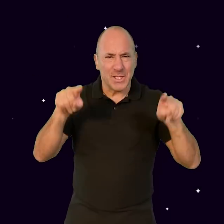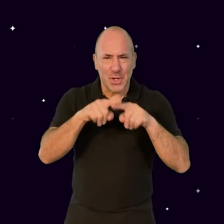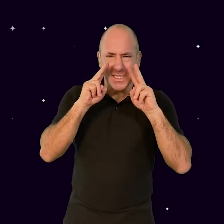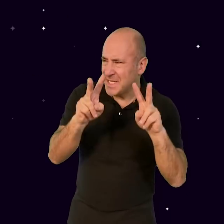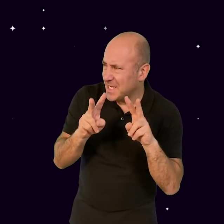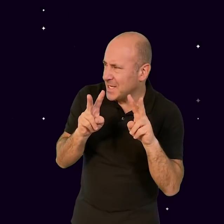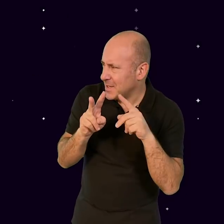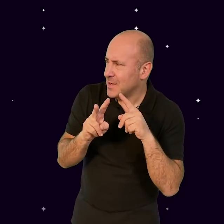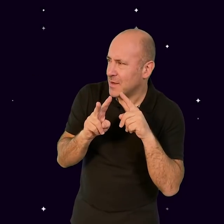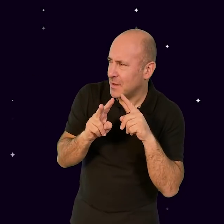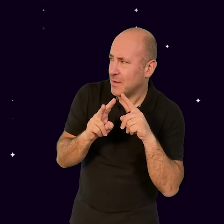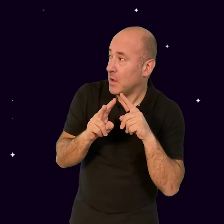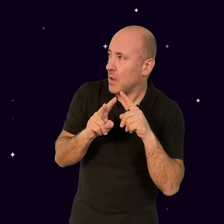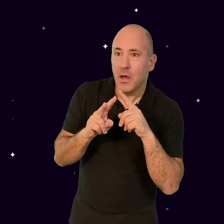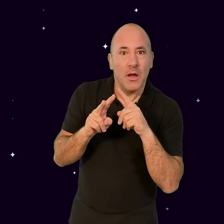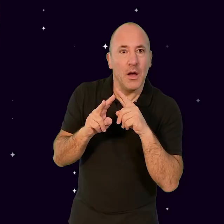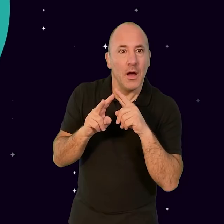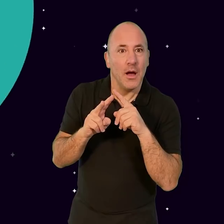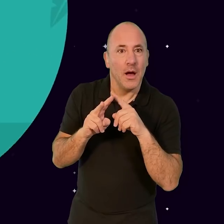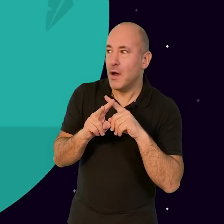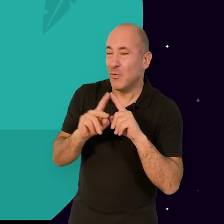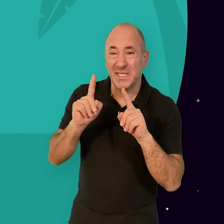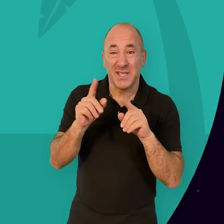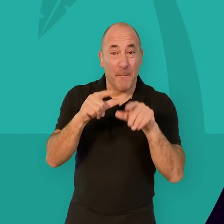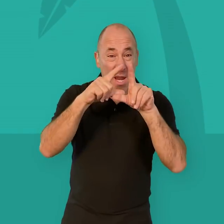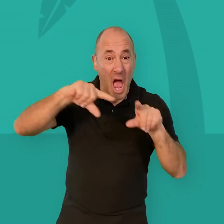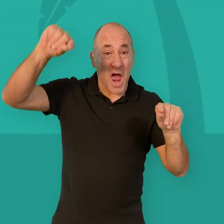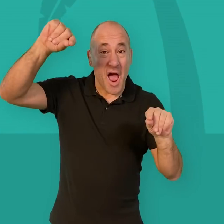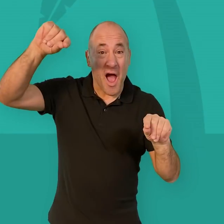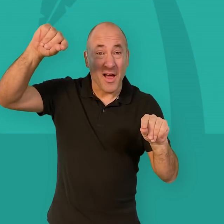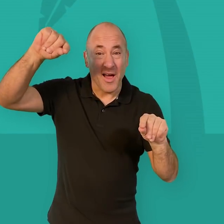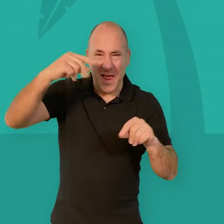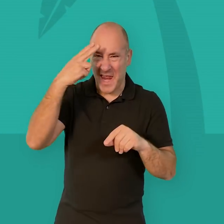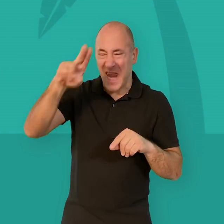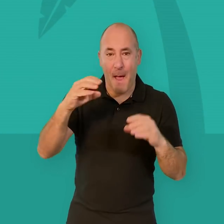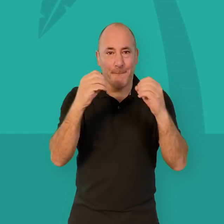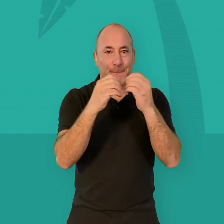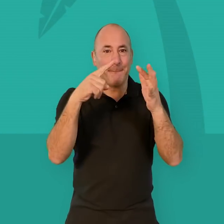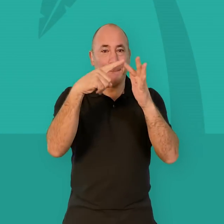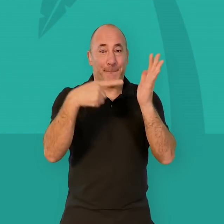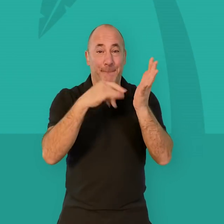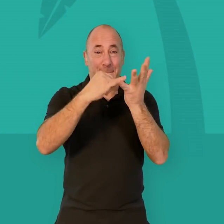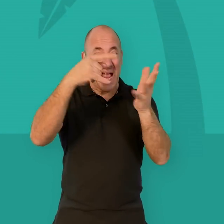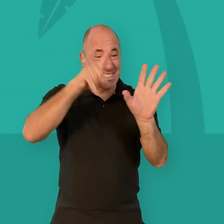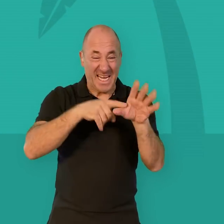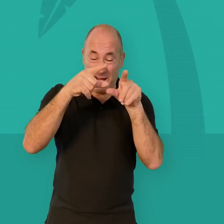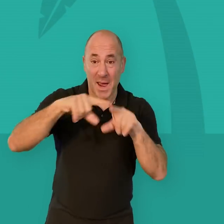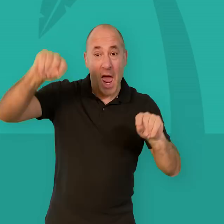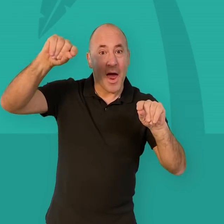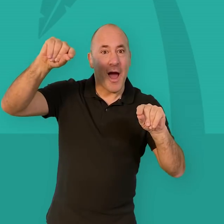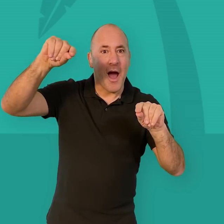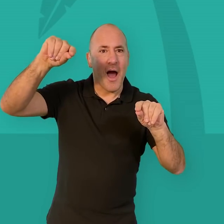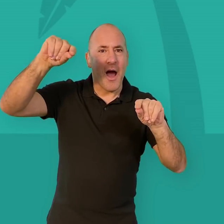see the picture? Yes, look. It's a banana. It's Betsy